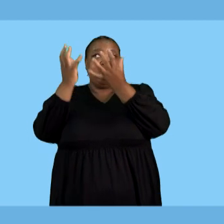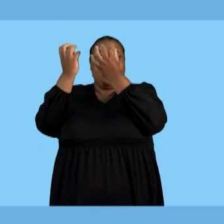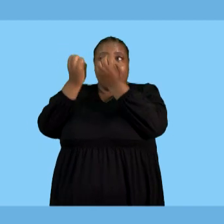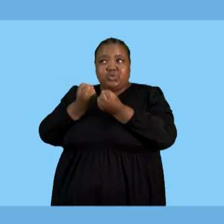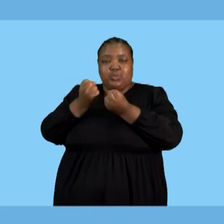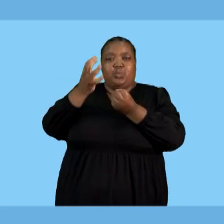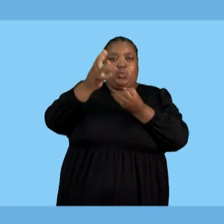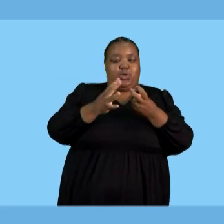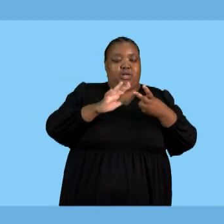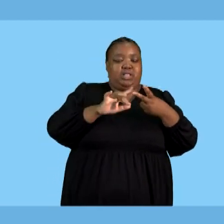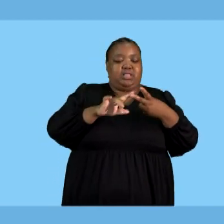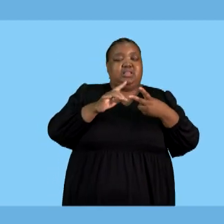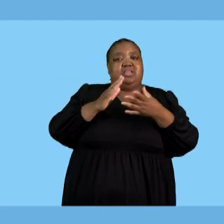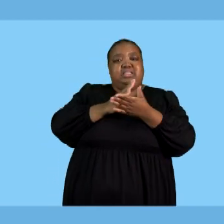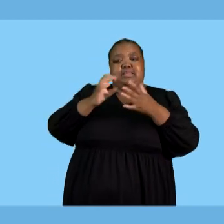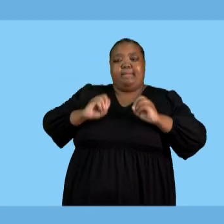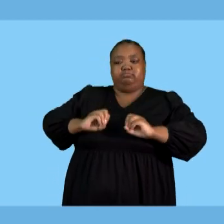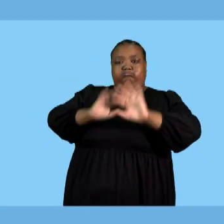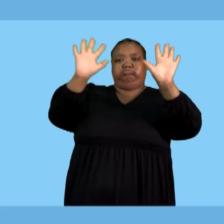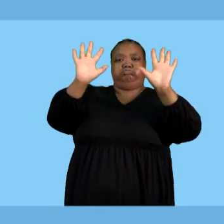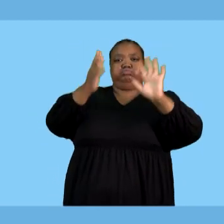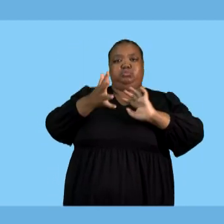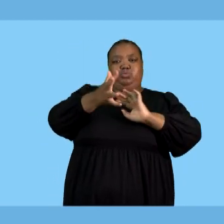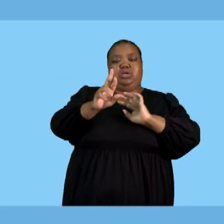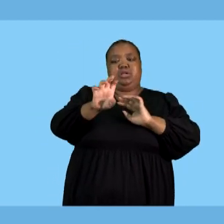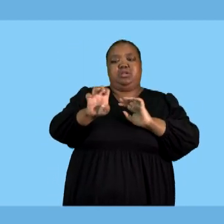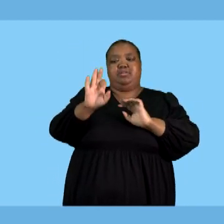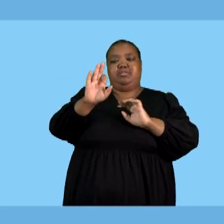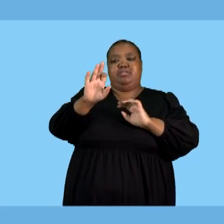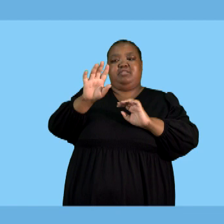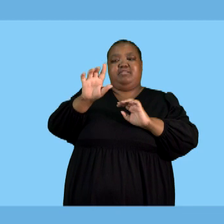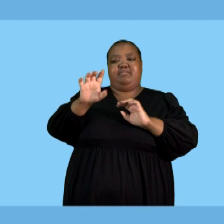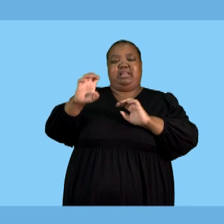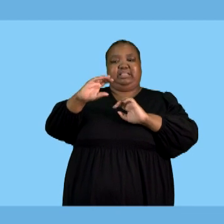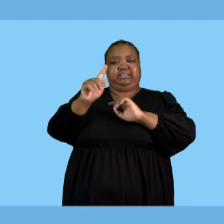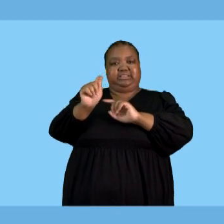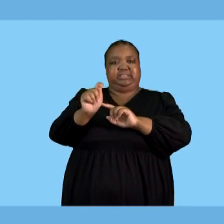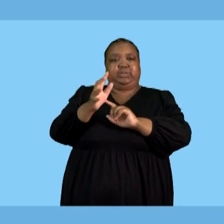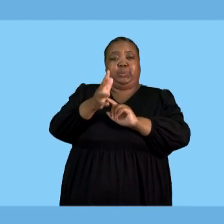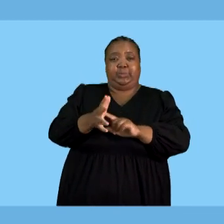to be absorbed, and some of them, they are going to be reflected. Now, it is because of the